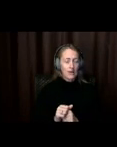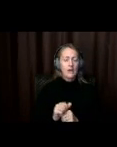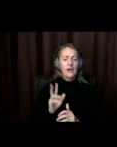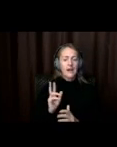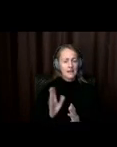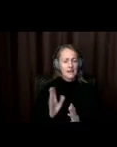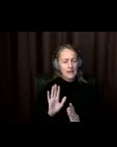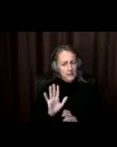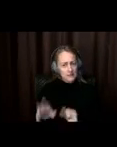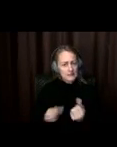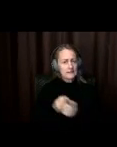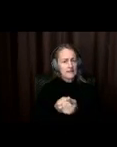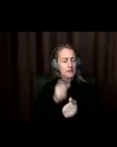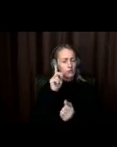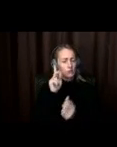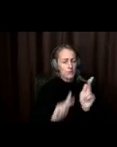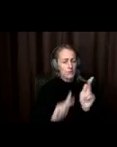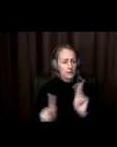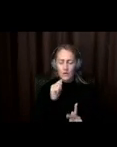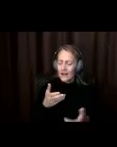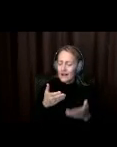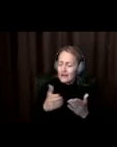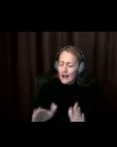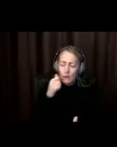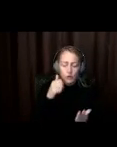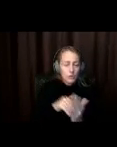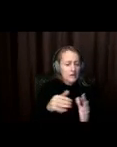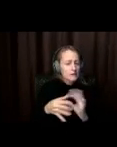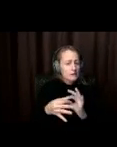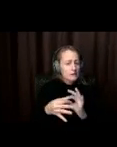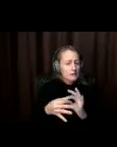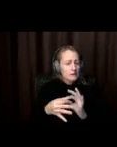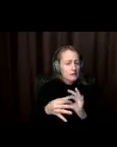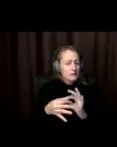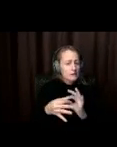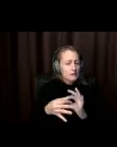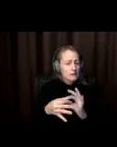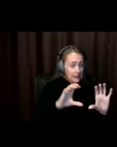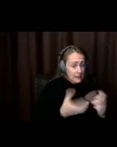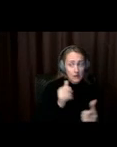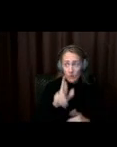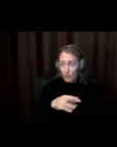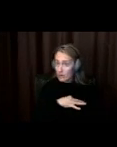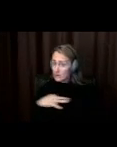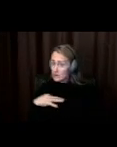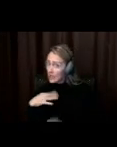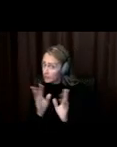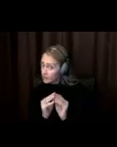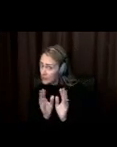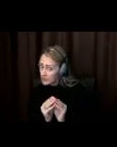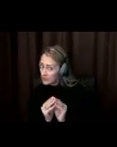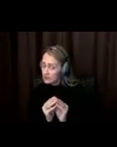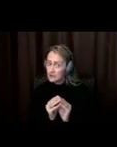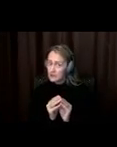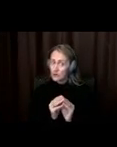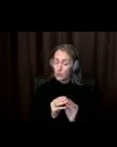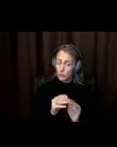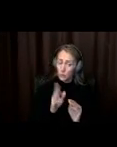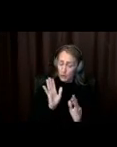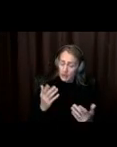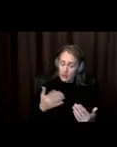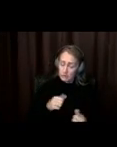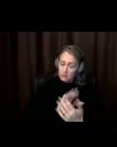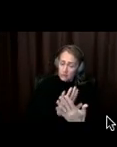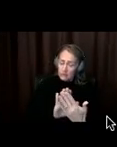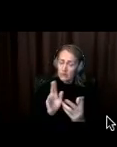not letting racist comments slide in the classroom or in staff meetings. We're standing up to folks and saying what's right, right? This